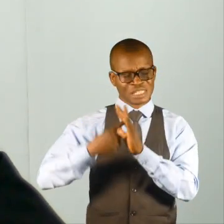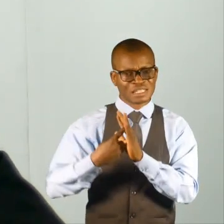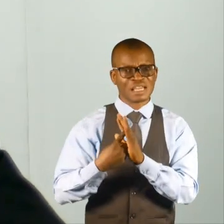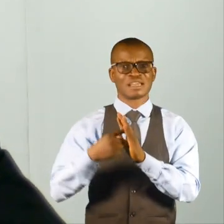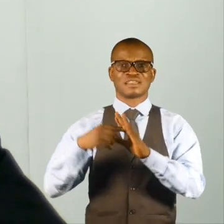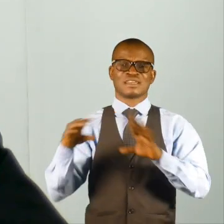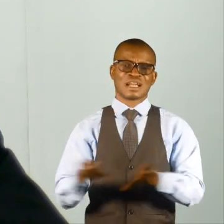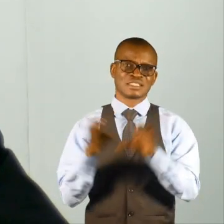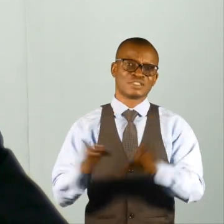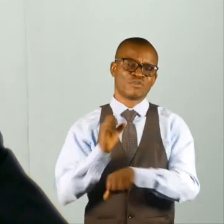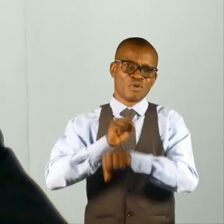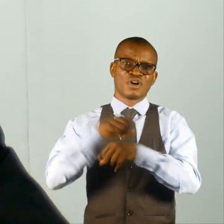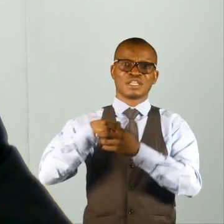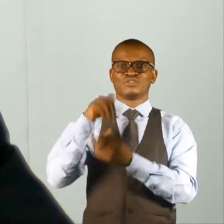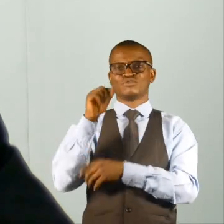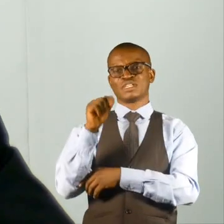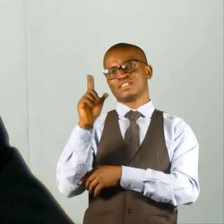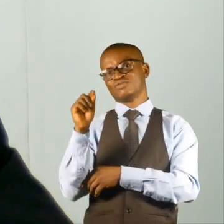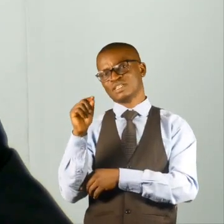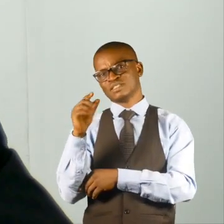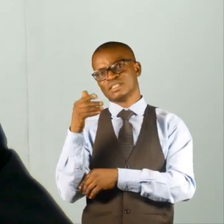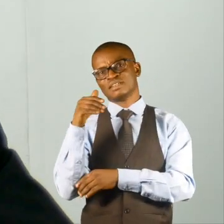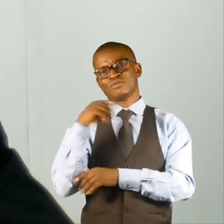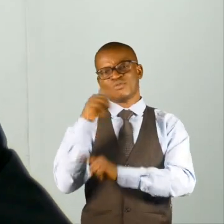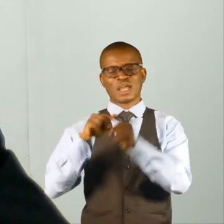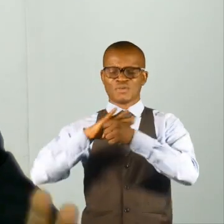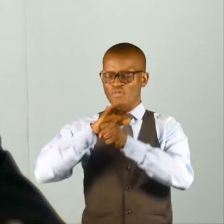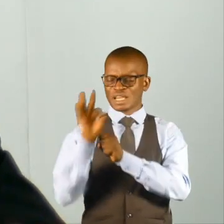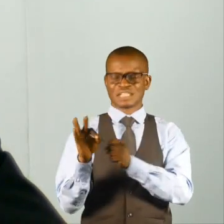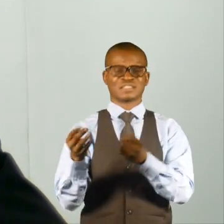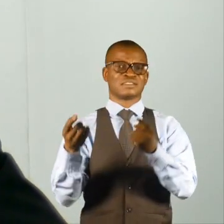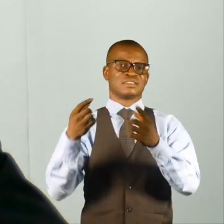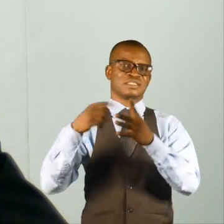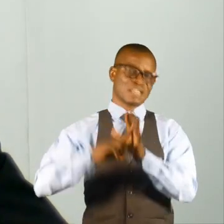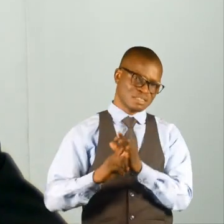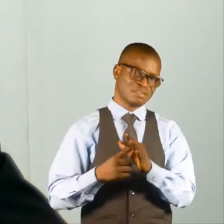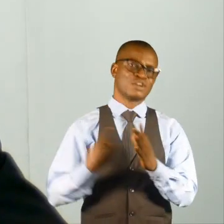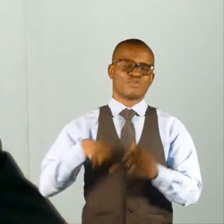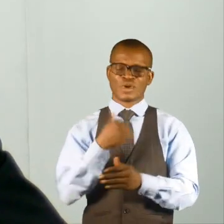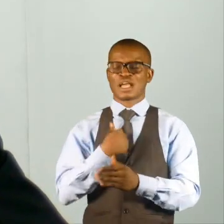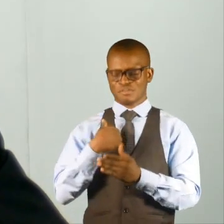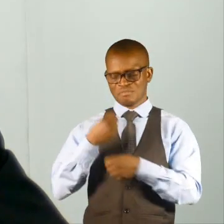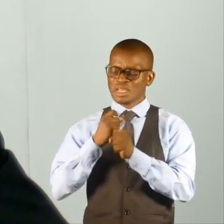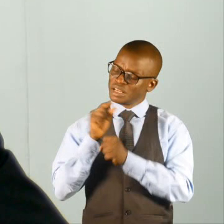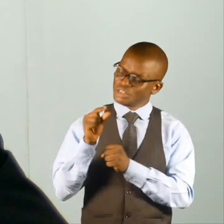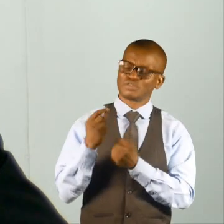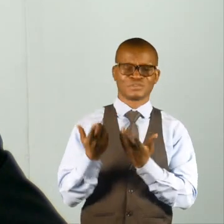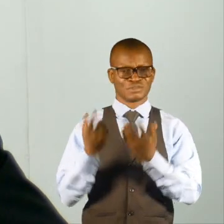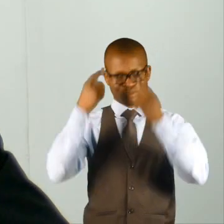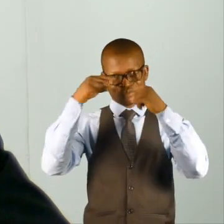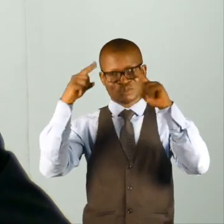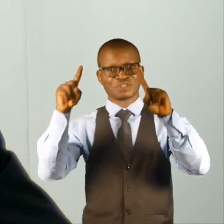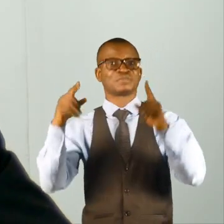2019. We started active operations in 2020 at the peak of COVID-19, but I think we have been able to